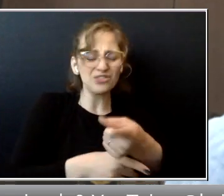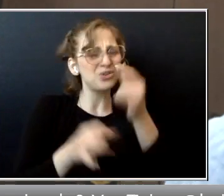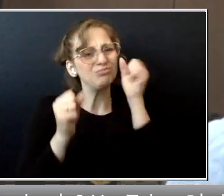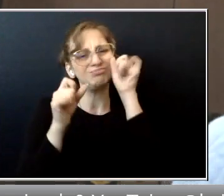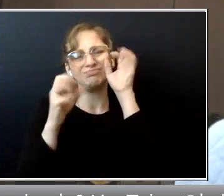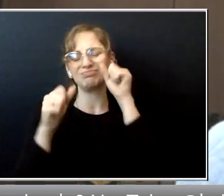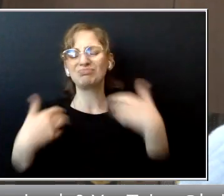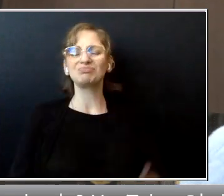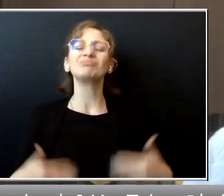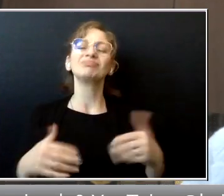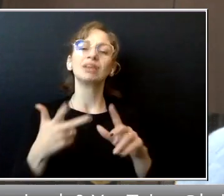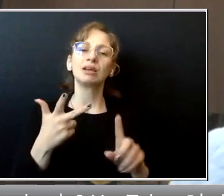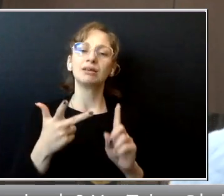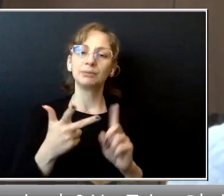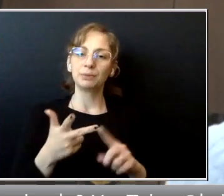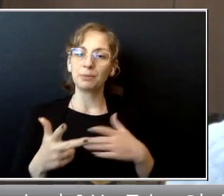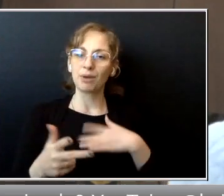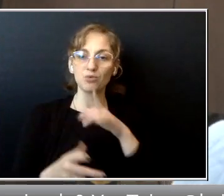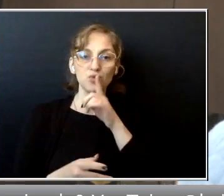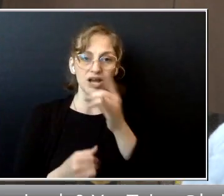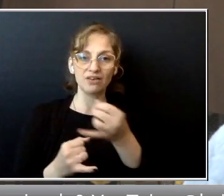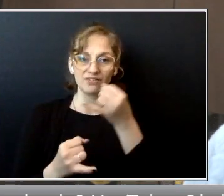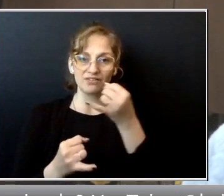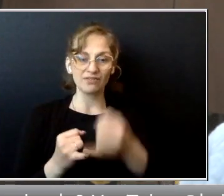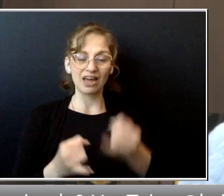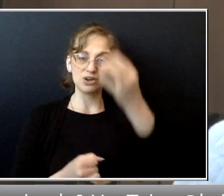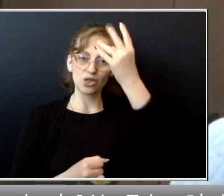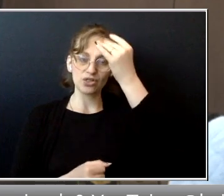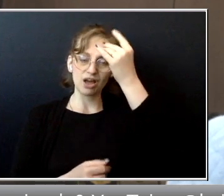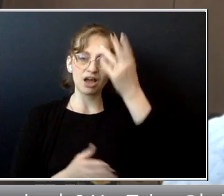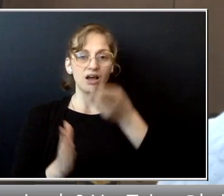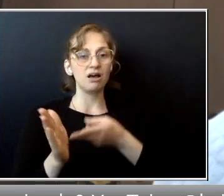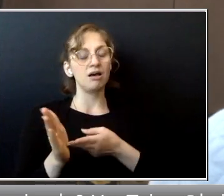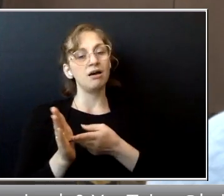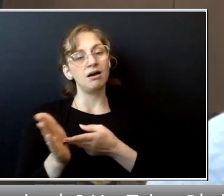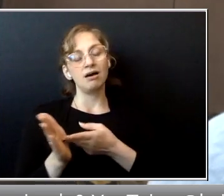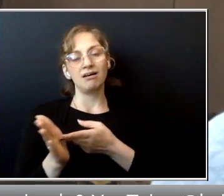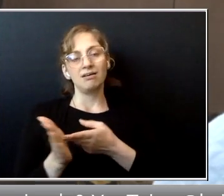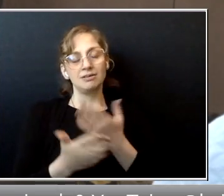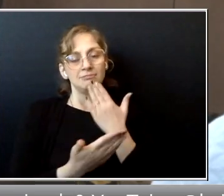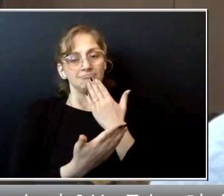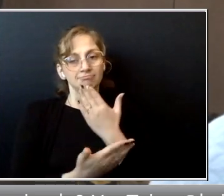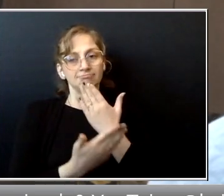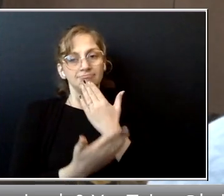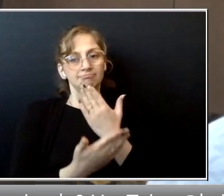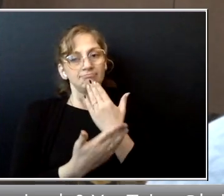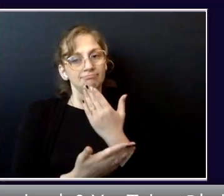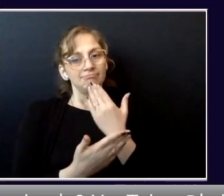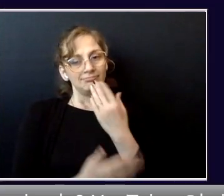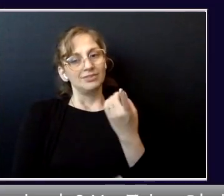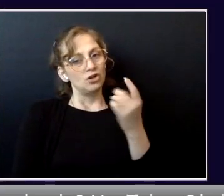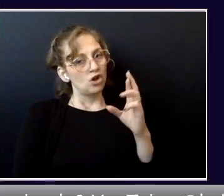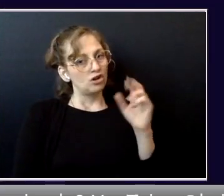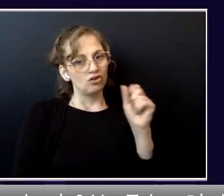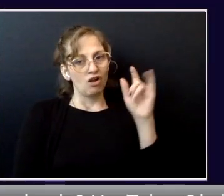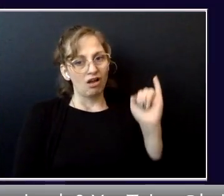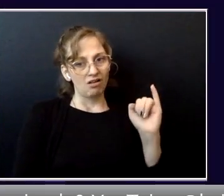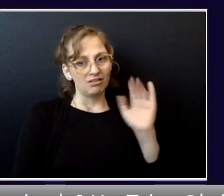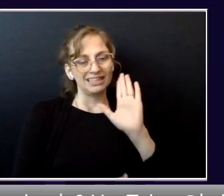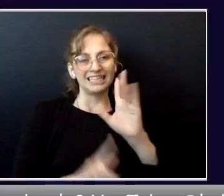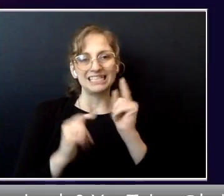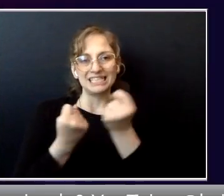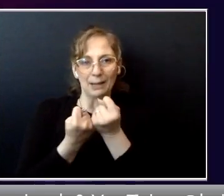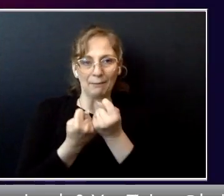then I'd say my real final thought is really an honest and sincere thank you to Dr. Ali and his team and my hematology